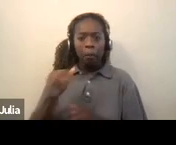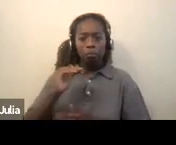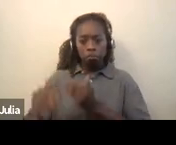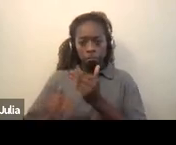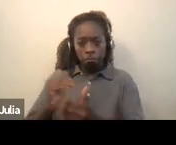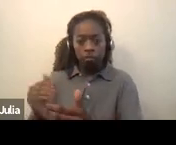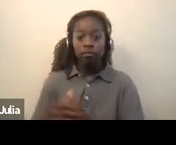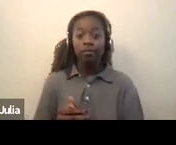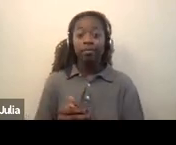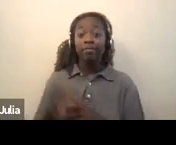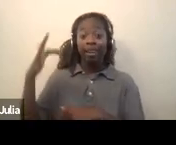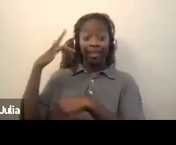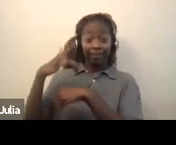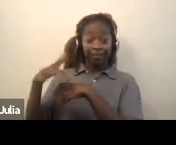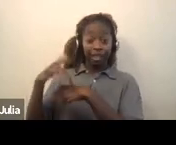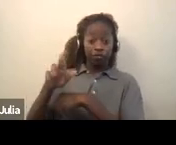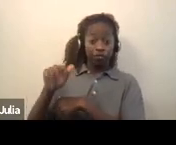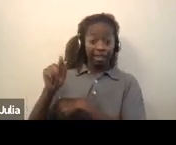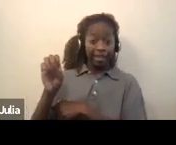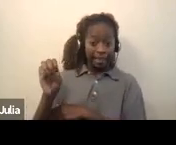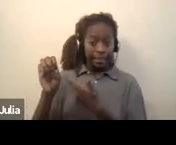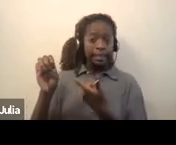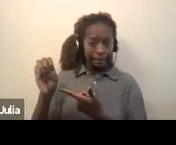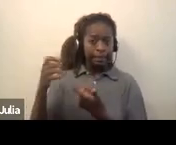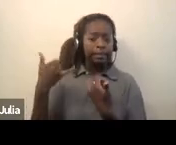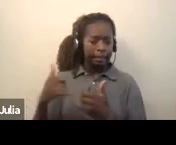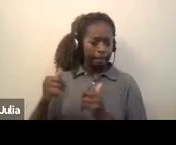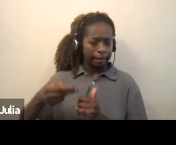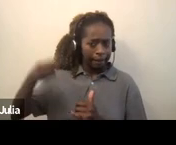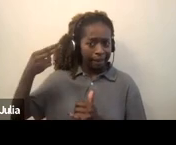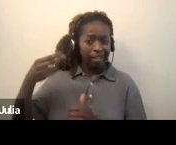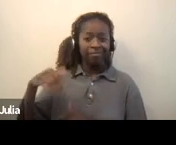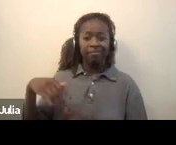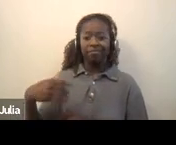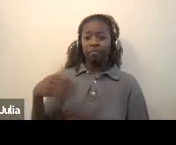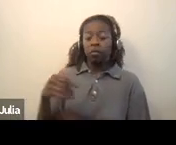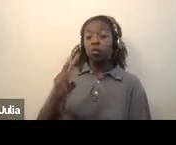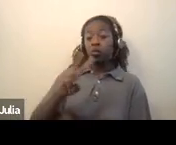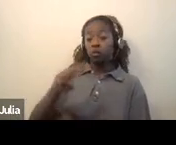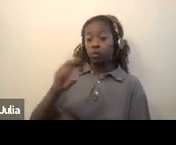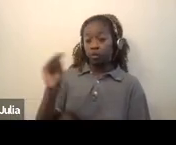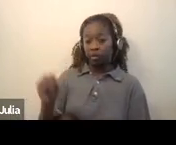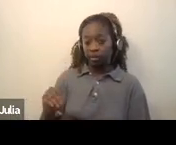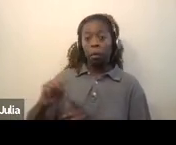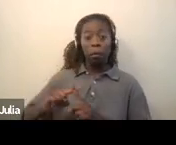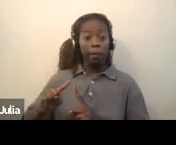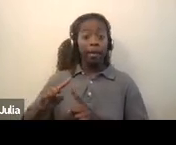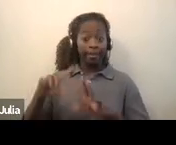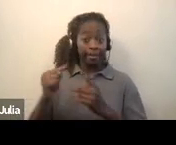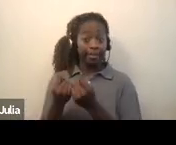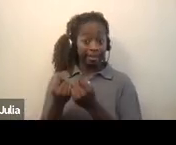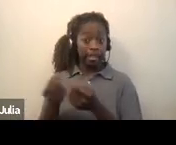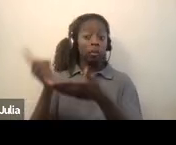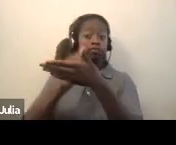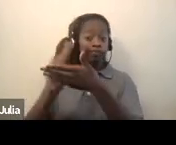vacancy rate unfortunately is still very high at 22 percent but the team is scheduling interviews weekly and